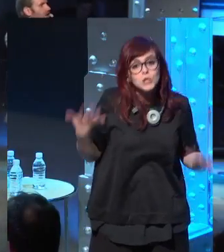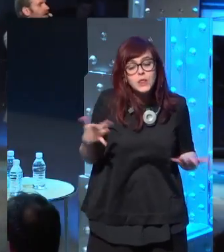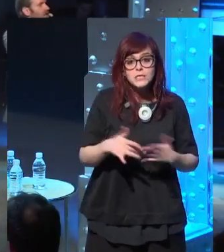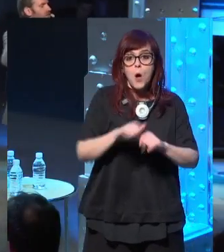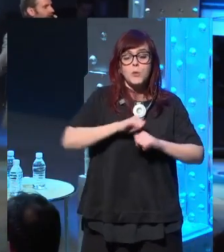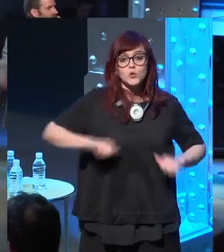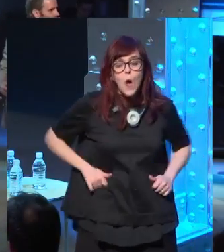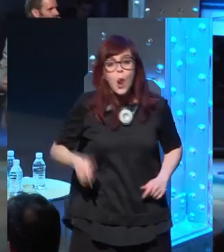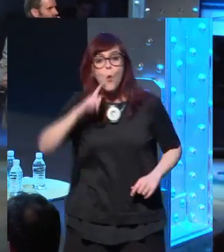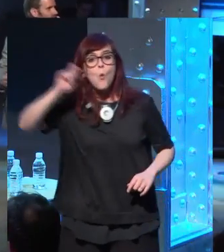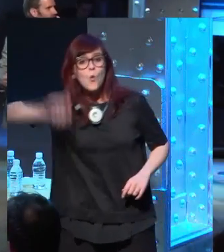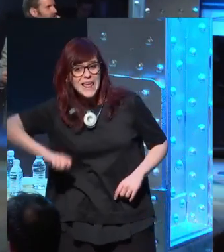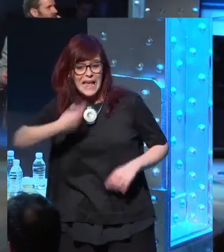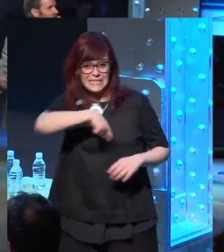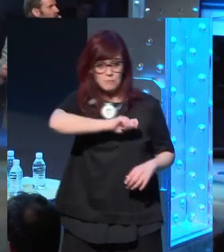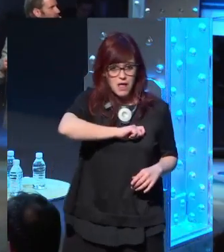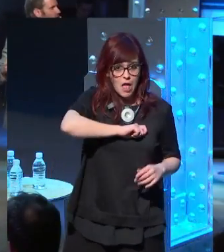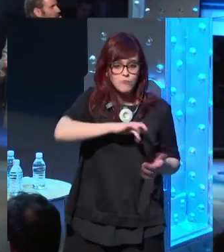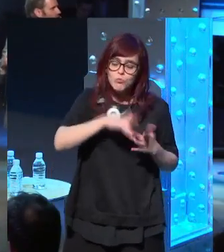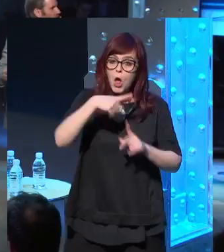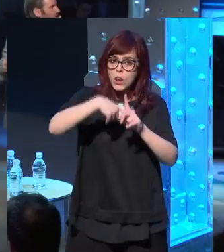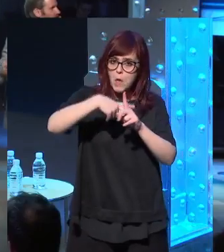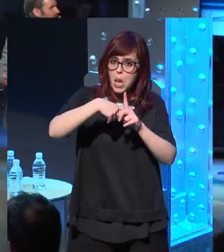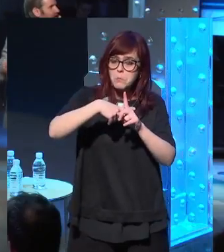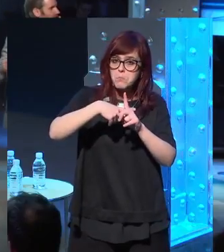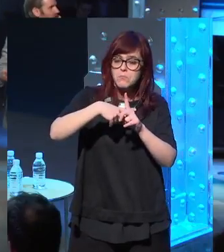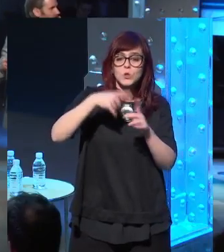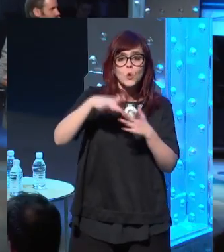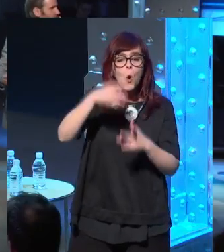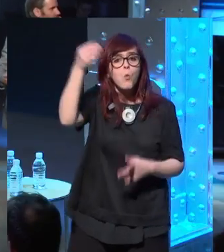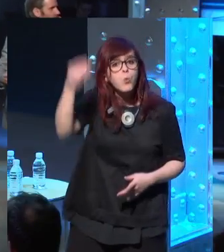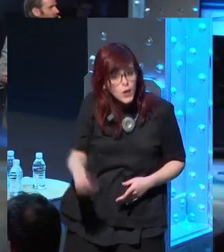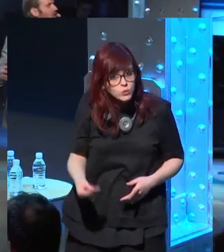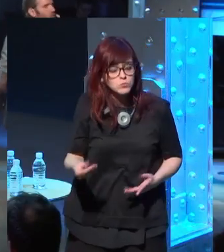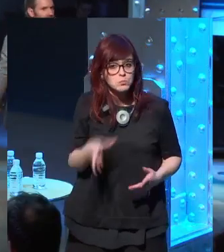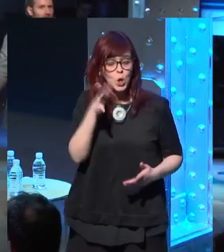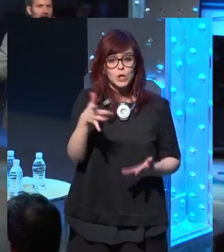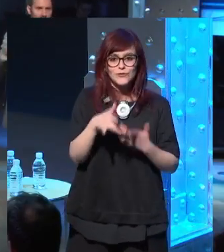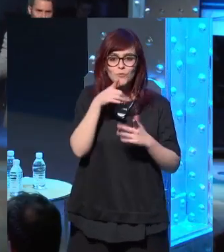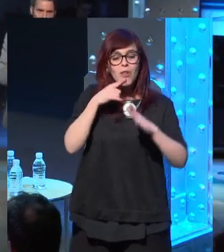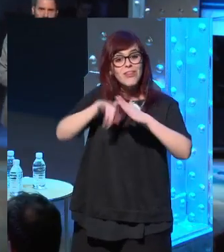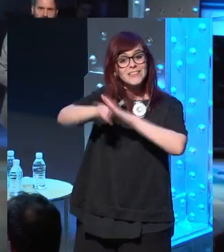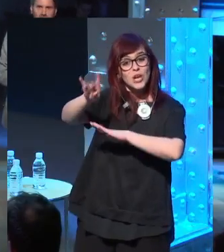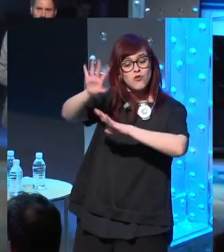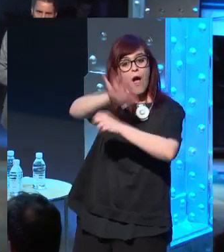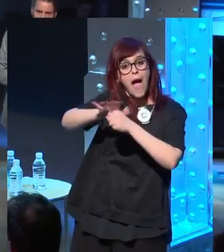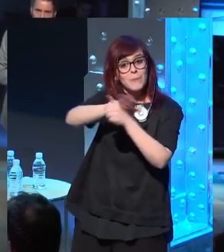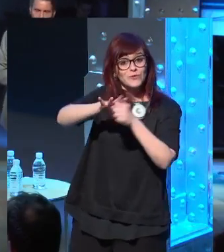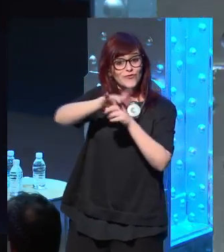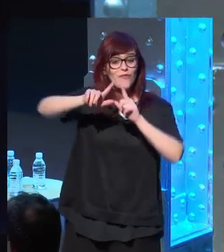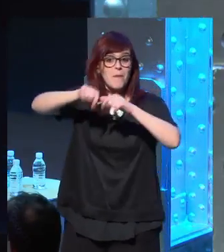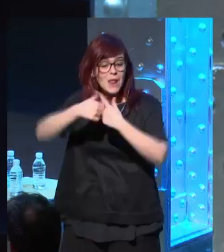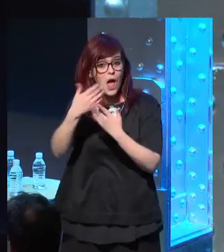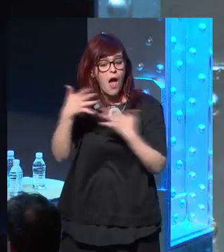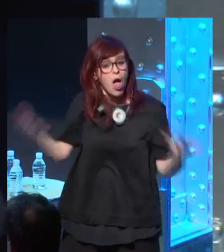at expanding the team of adults that are taking care of the kids. I think you're better at incorporating the